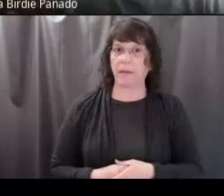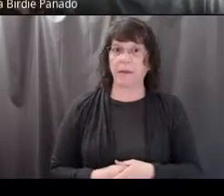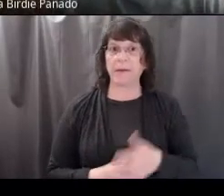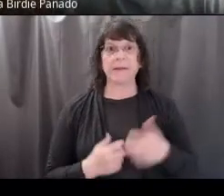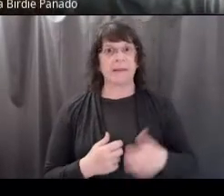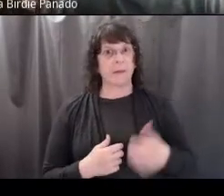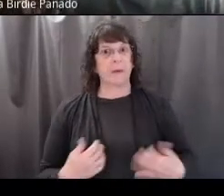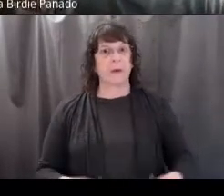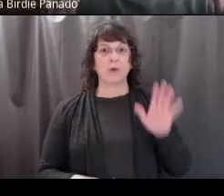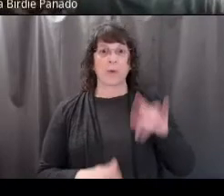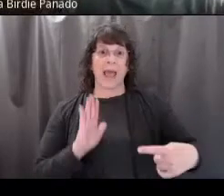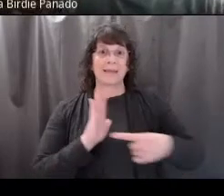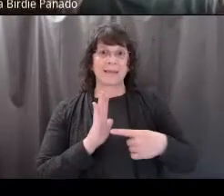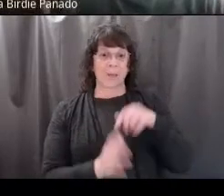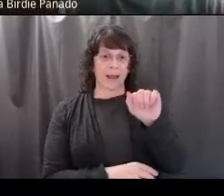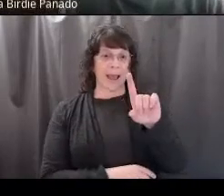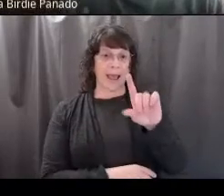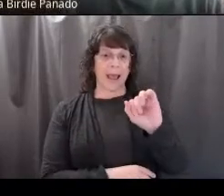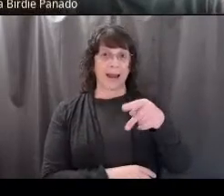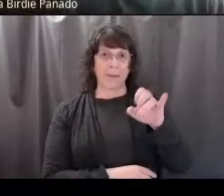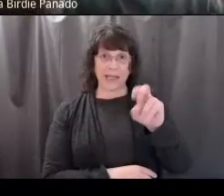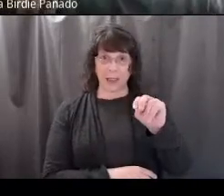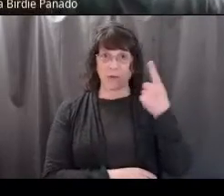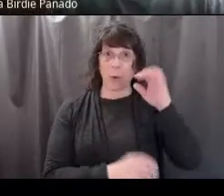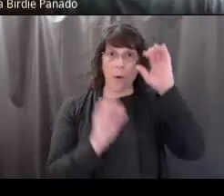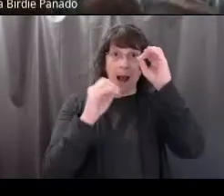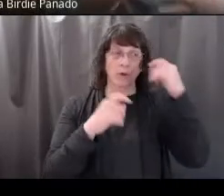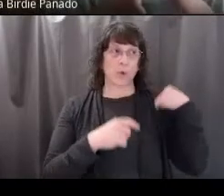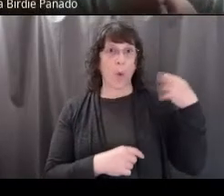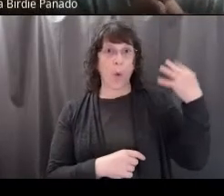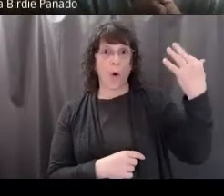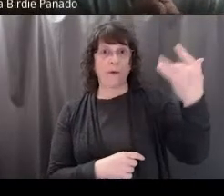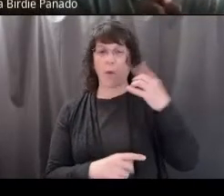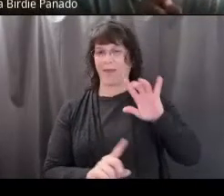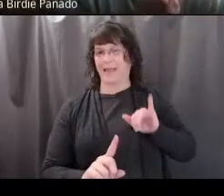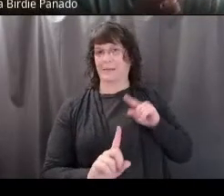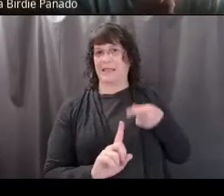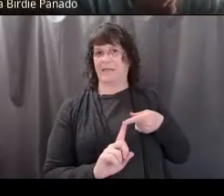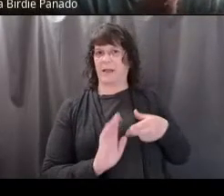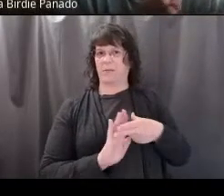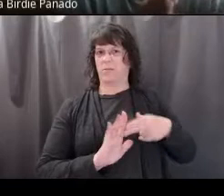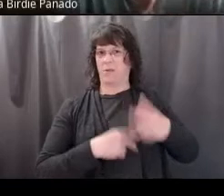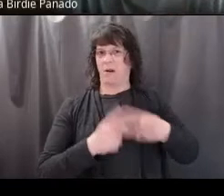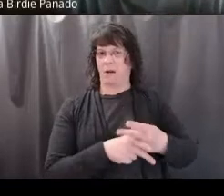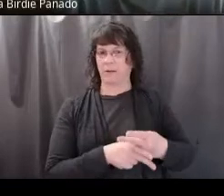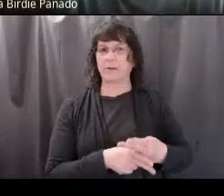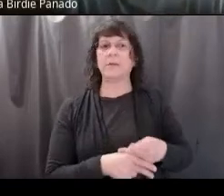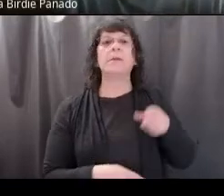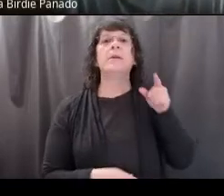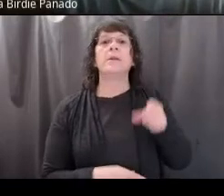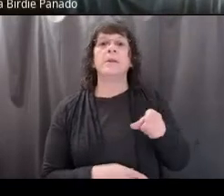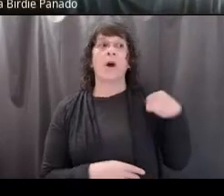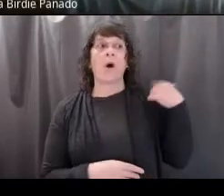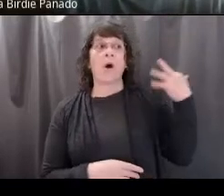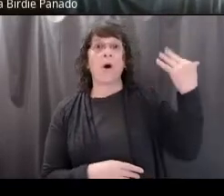is an example of an adaptation of owls over time, or of this specific owl, the great horned owl.